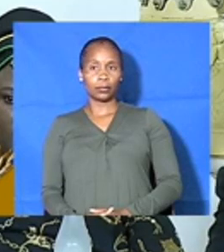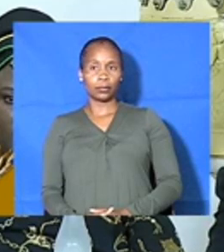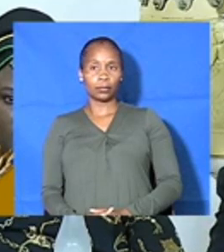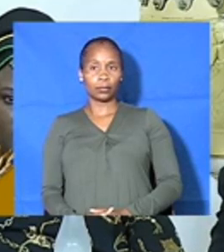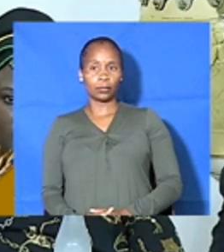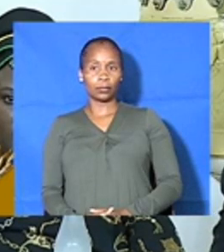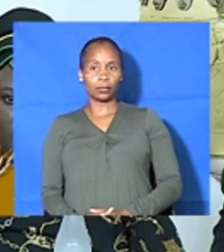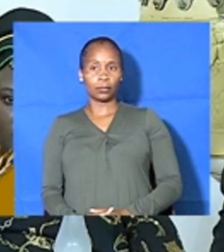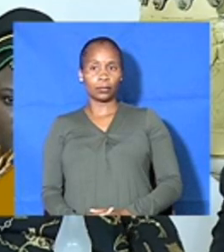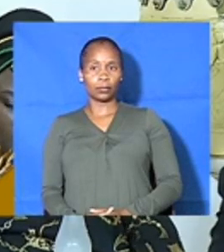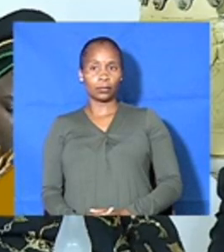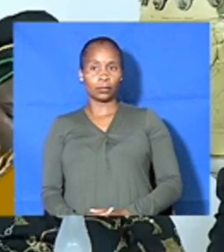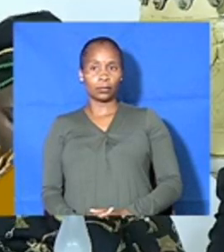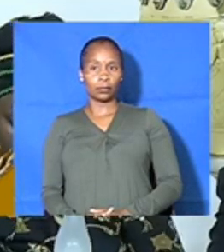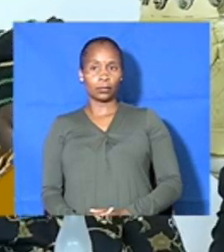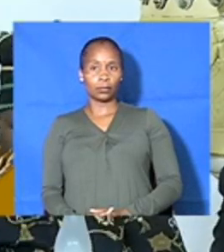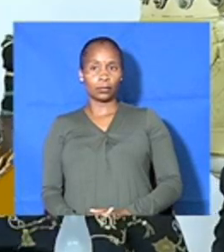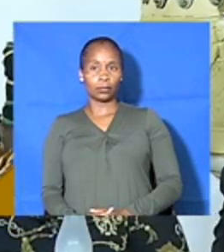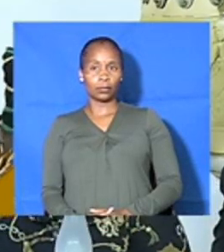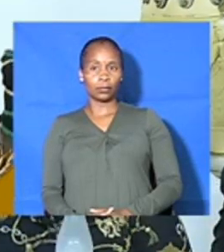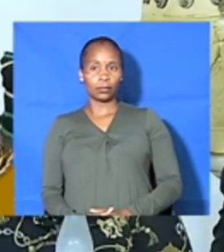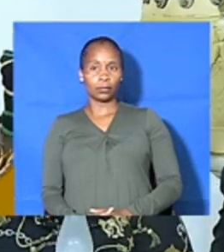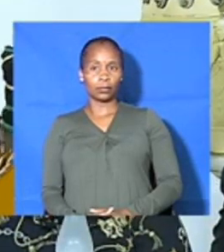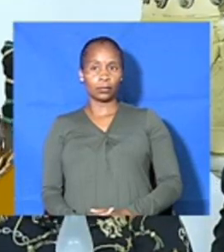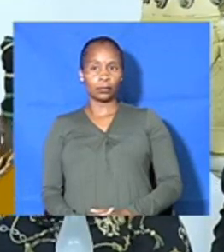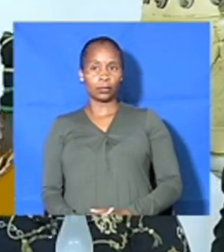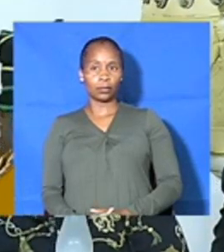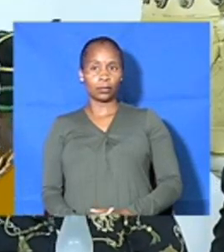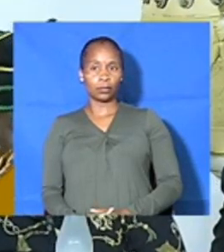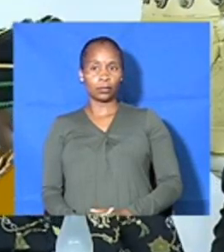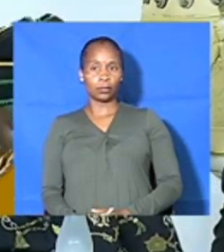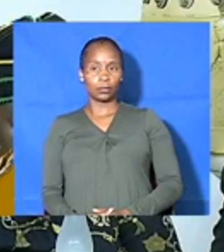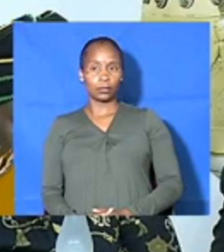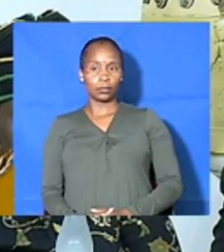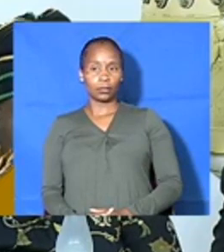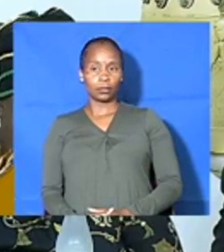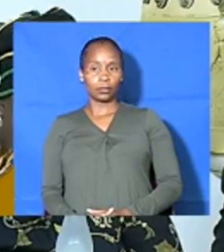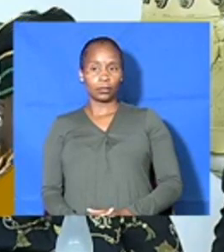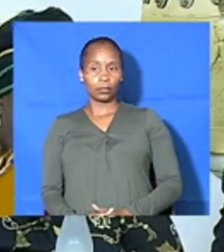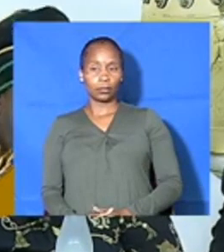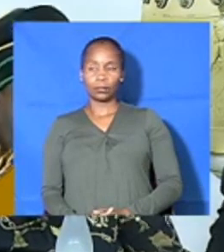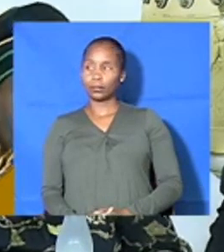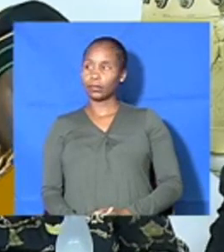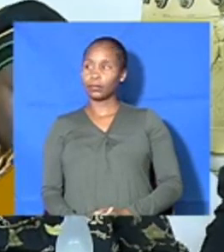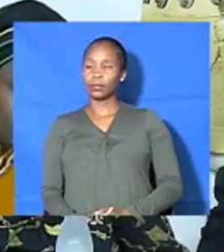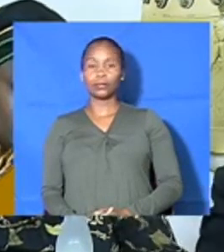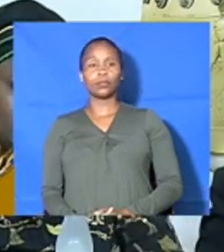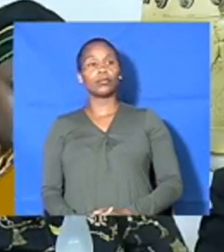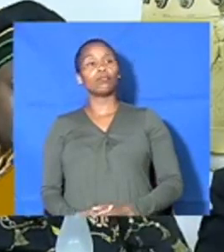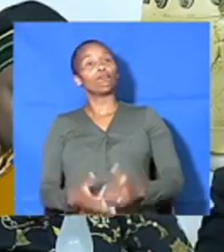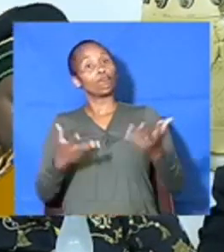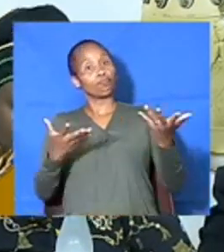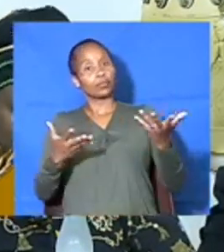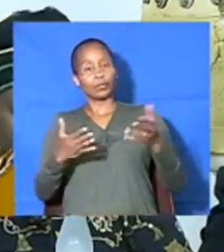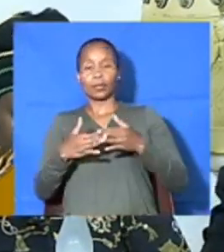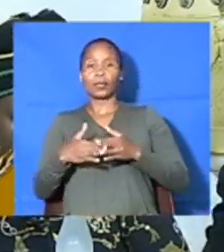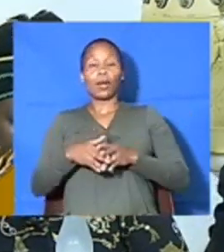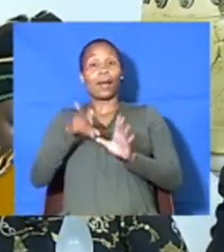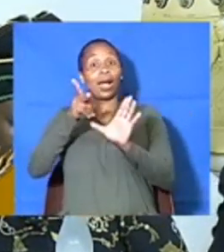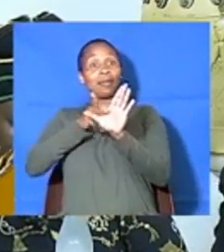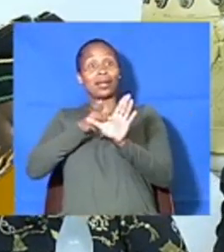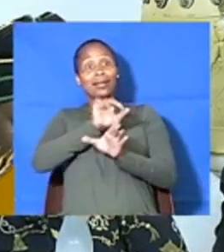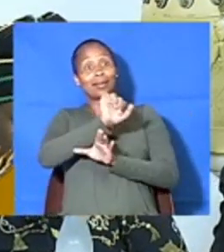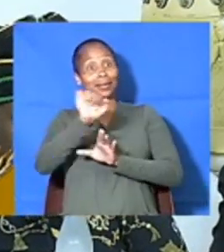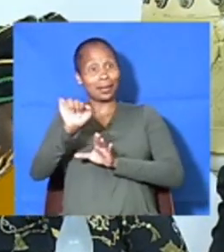no, then I thank you, Chairperson. Okay, so much to I was checking at this bill. Ankarin Langtalangta